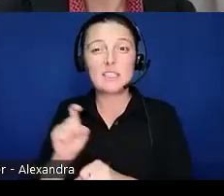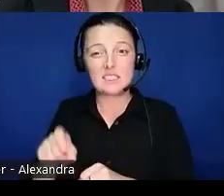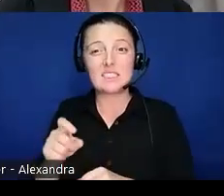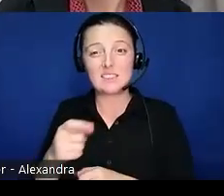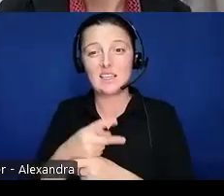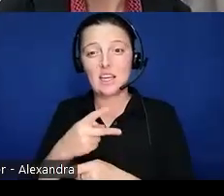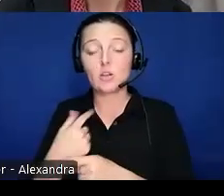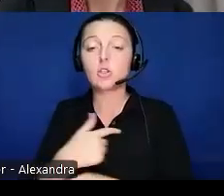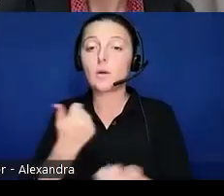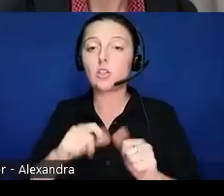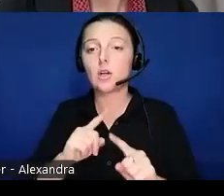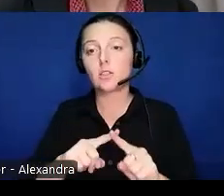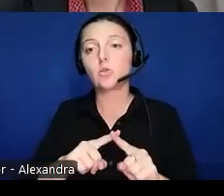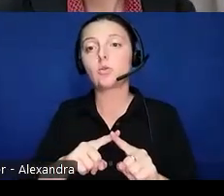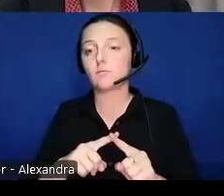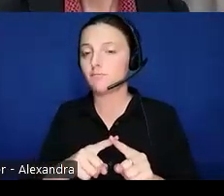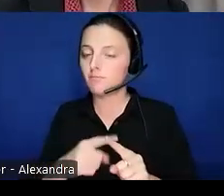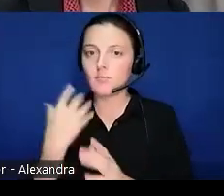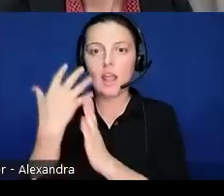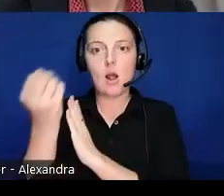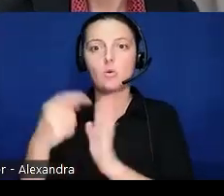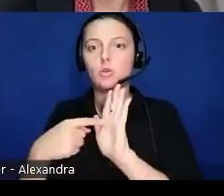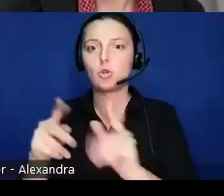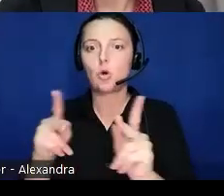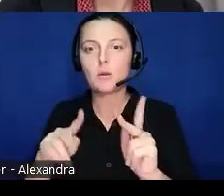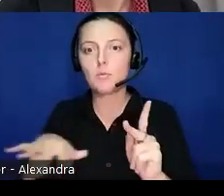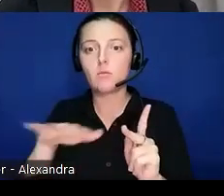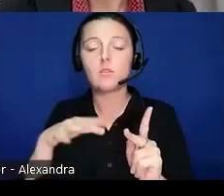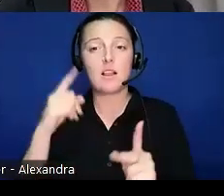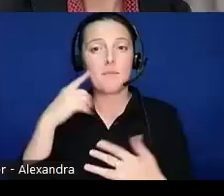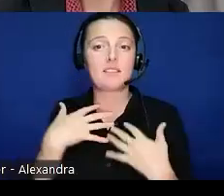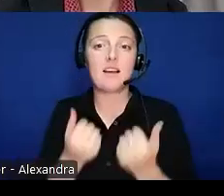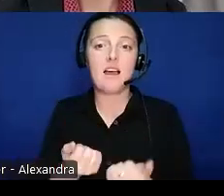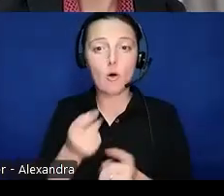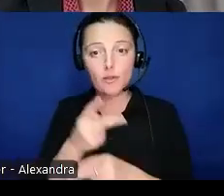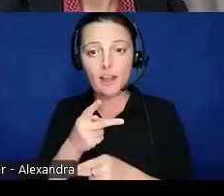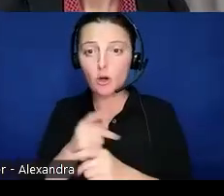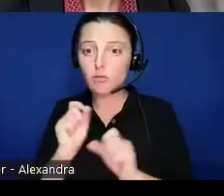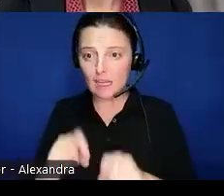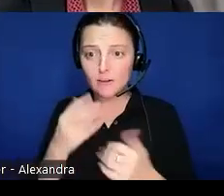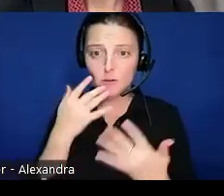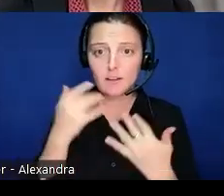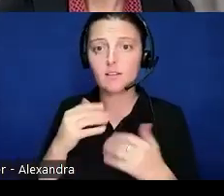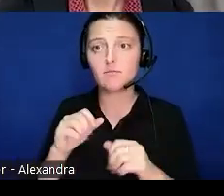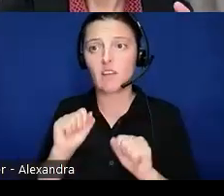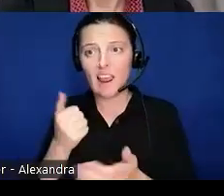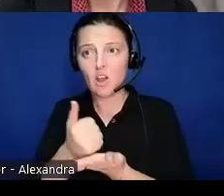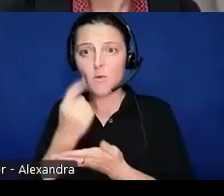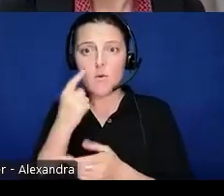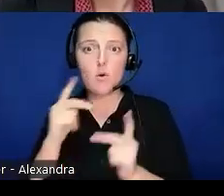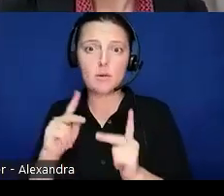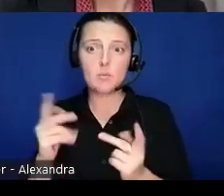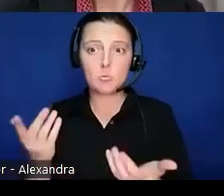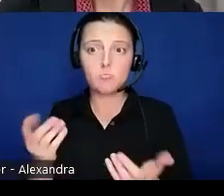system and show people that, mental health care can be friendly and helpful for people. Some people have had really